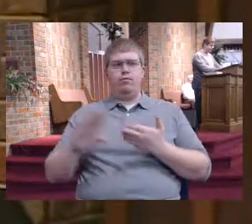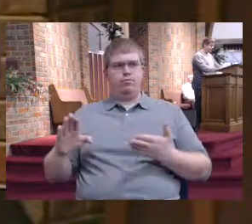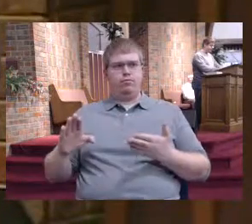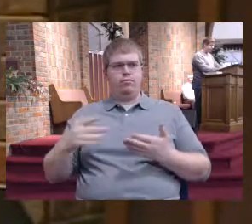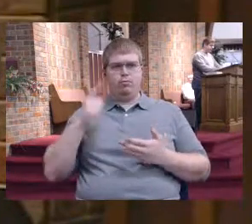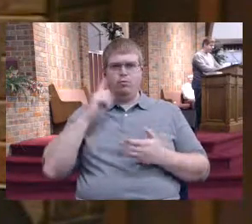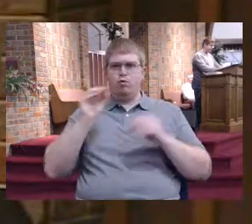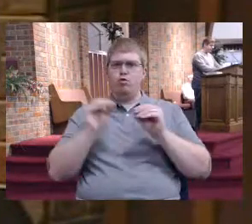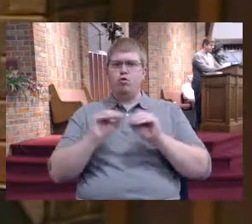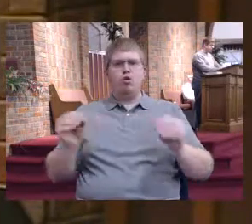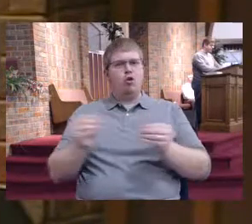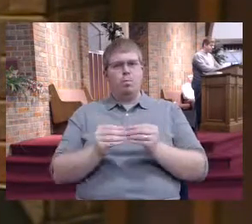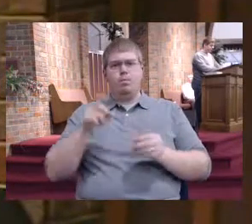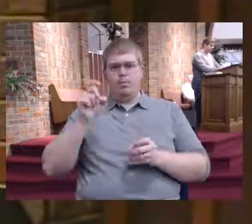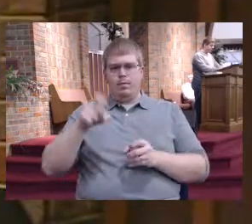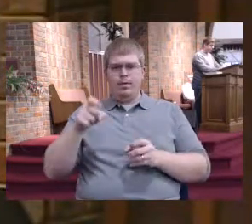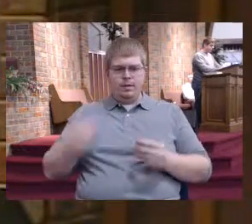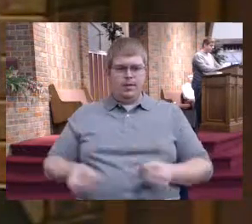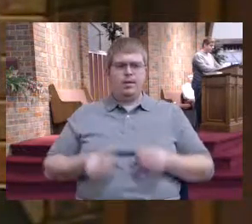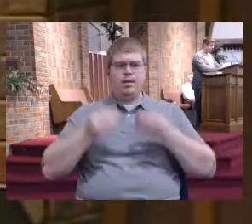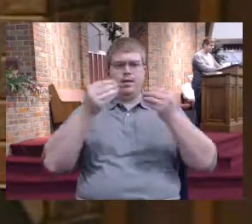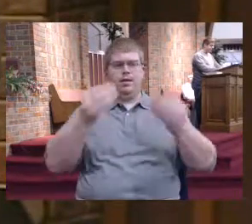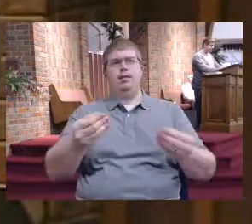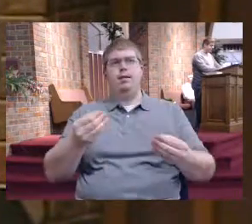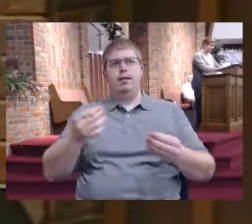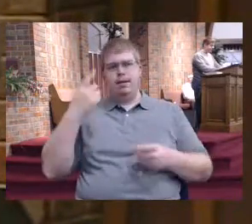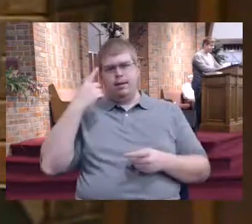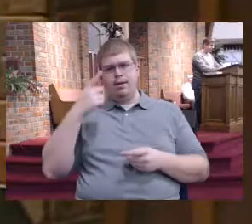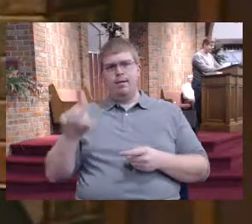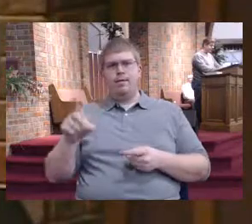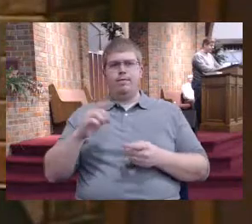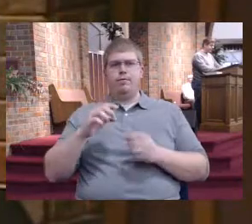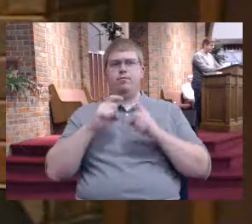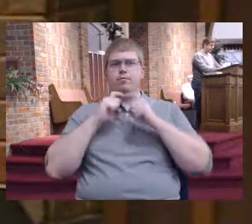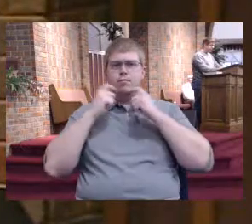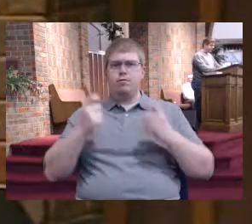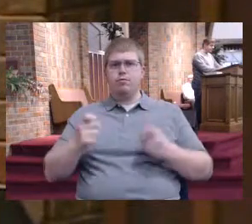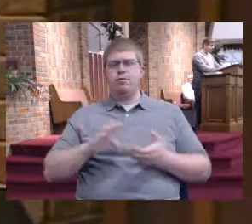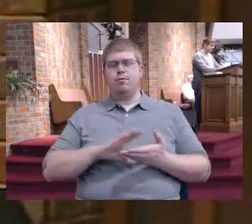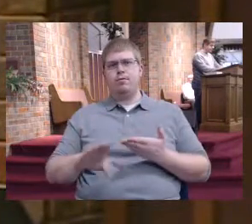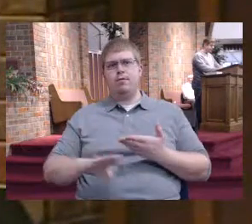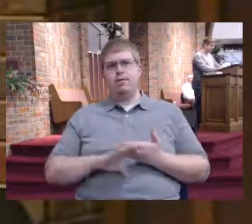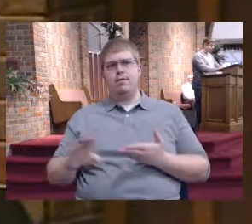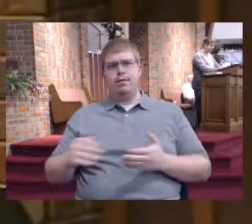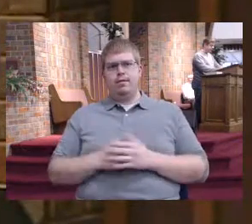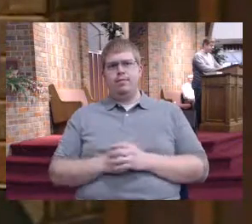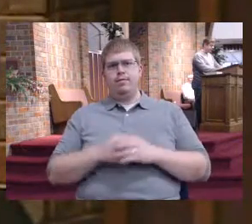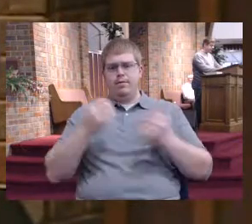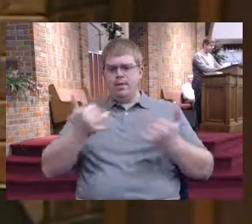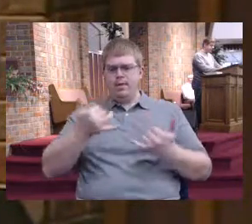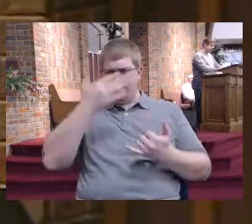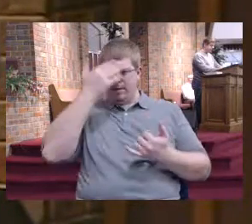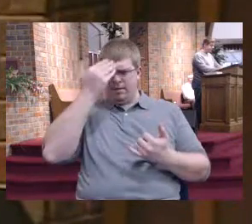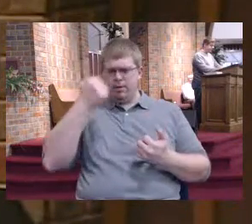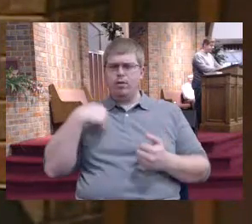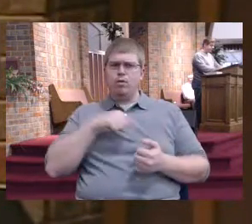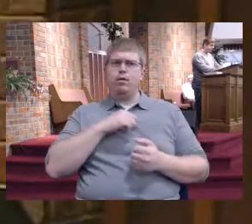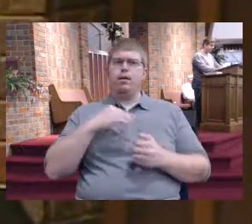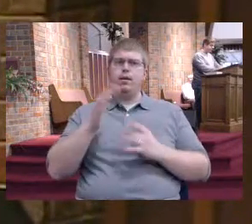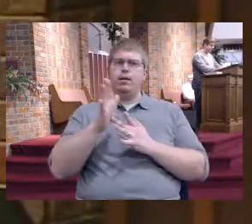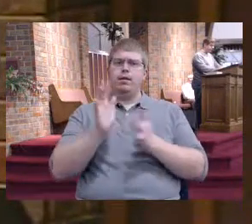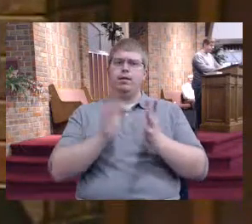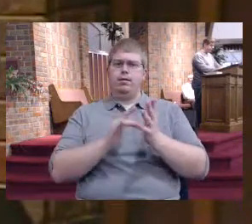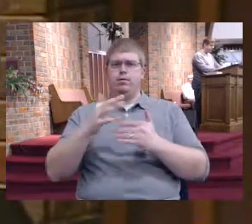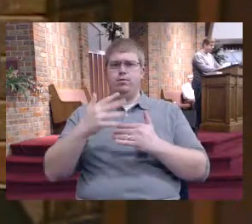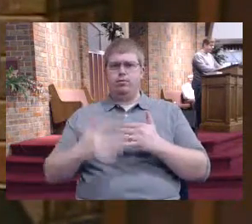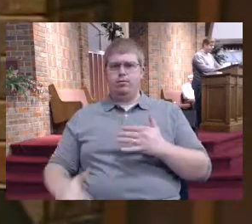sin. Since, therefore, brethren, we have confidence to enter the holy place by the blood of Jesus, by a new and living way which he inaugurated for us